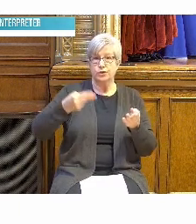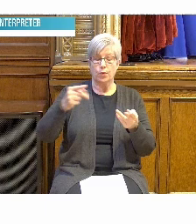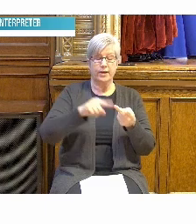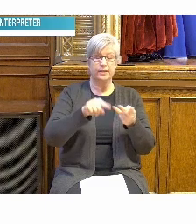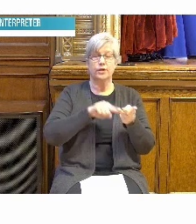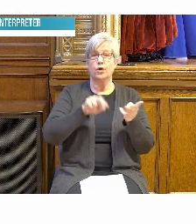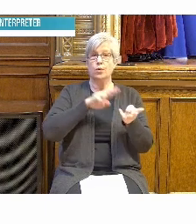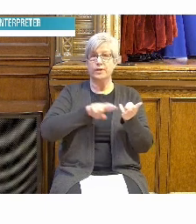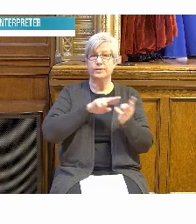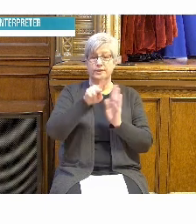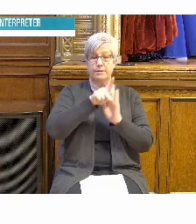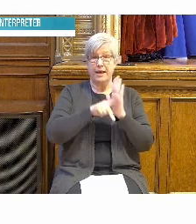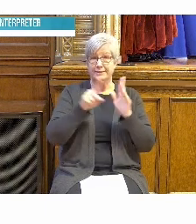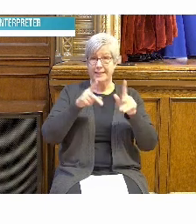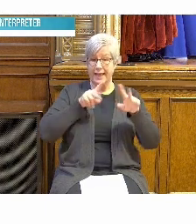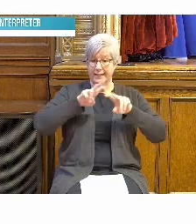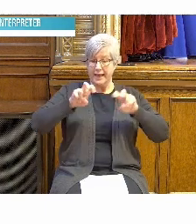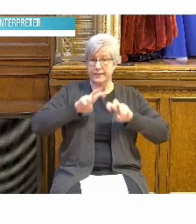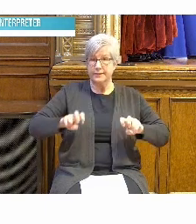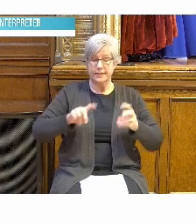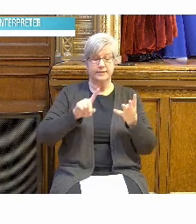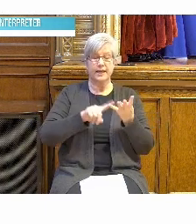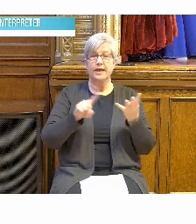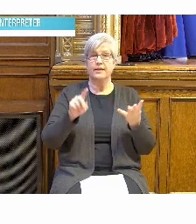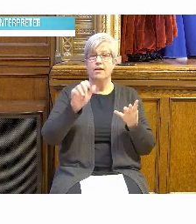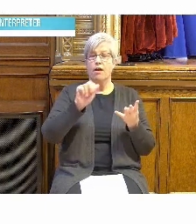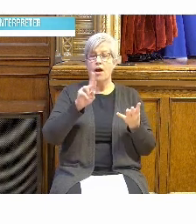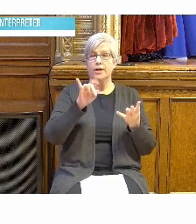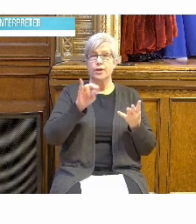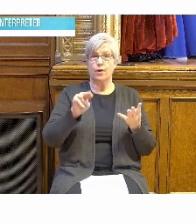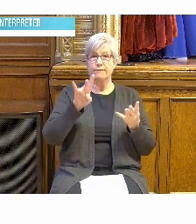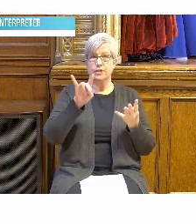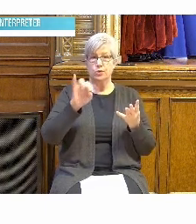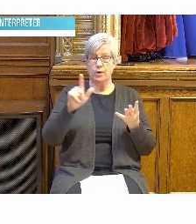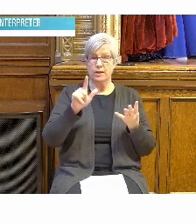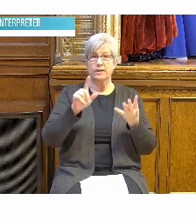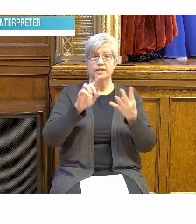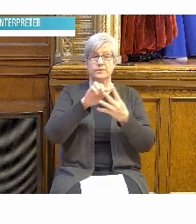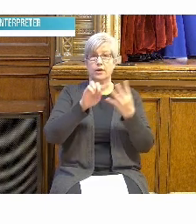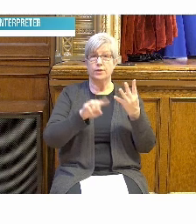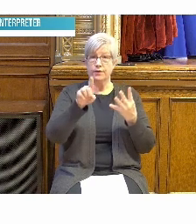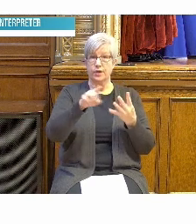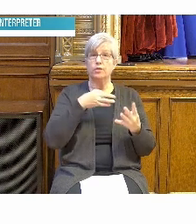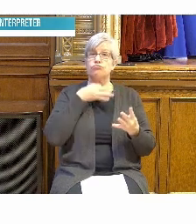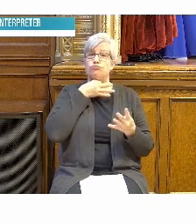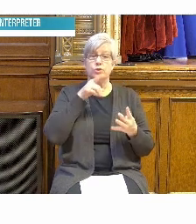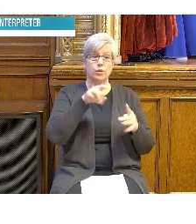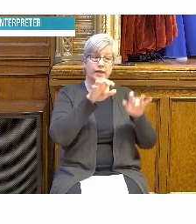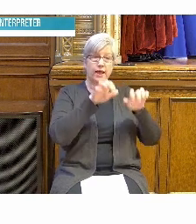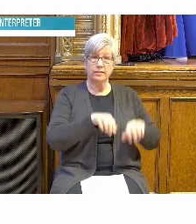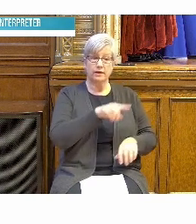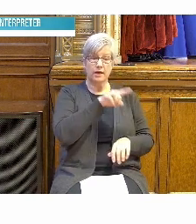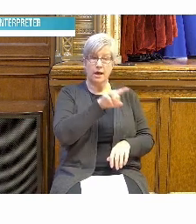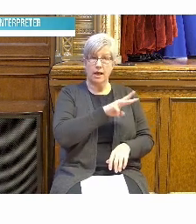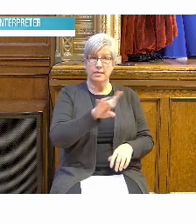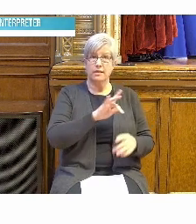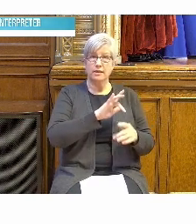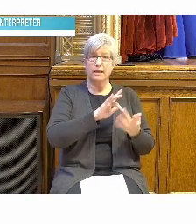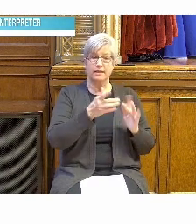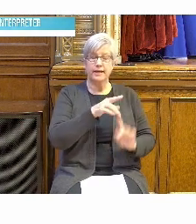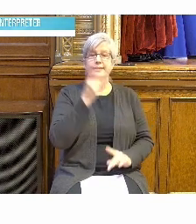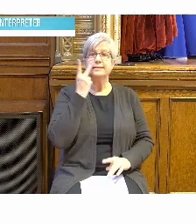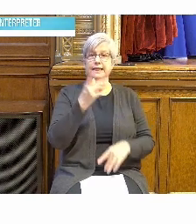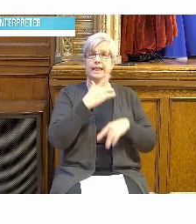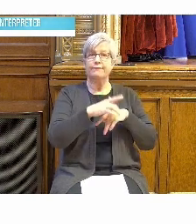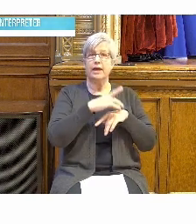research and policy analysis firm, and audio-visual firm. And you can go to the website and you can learn more about open